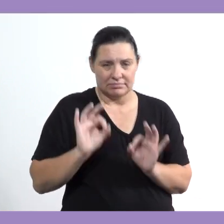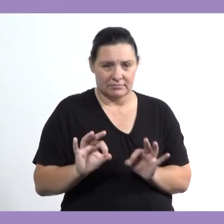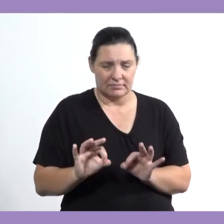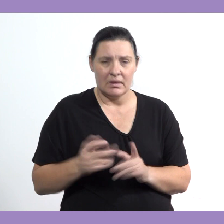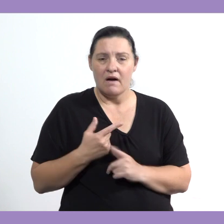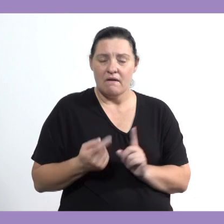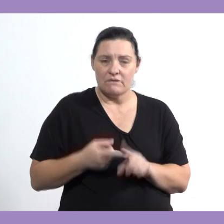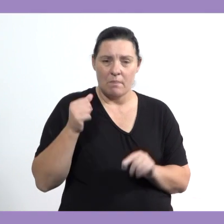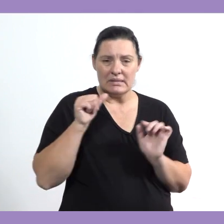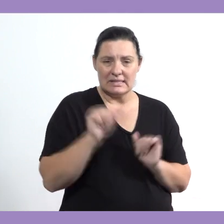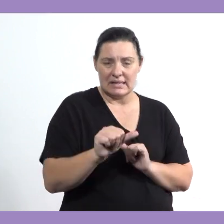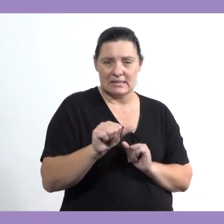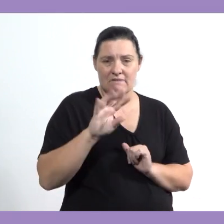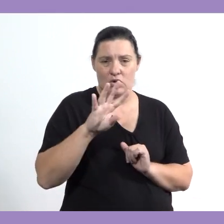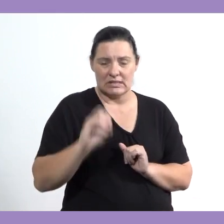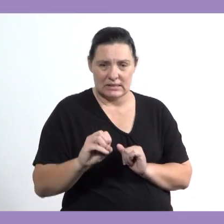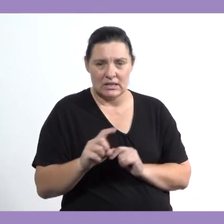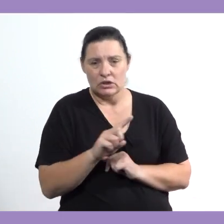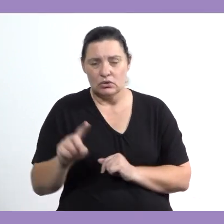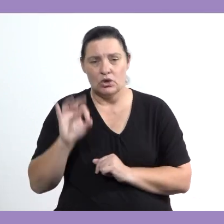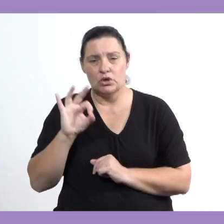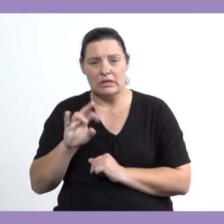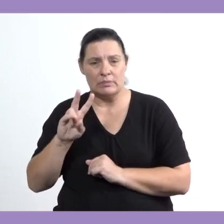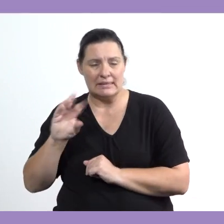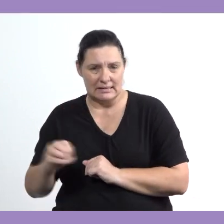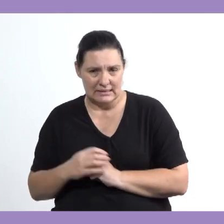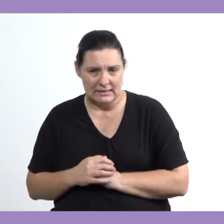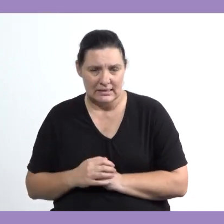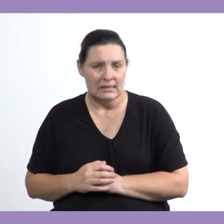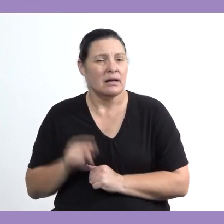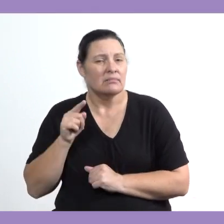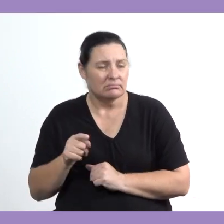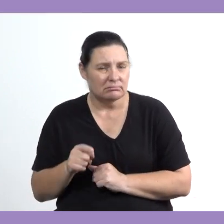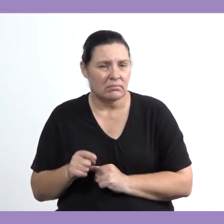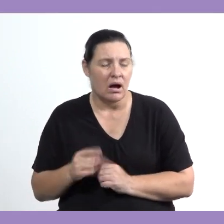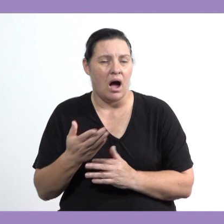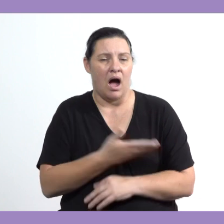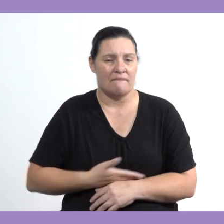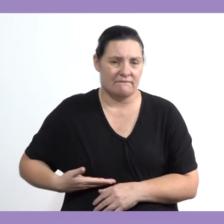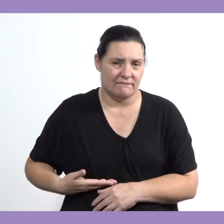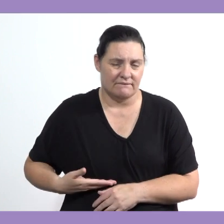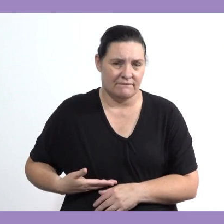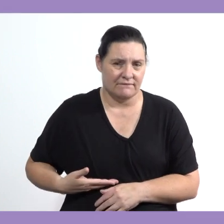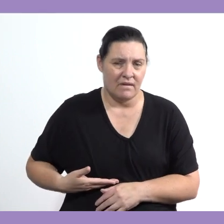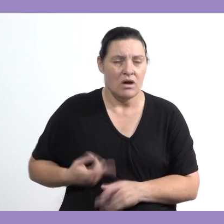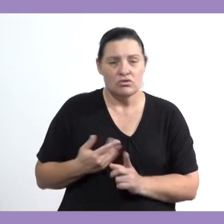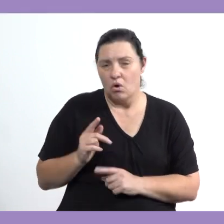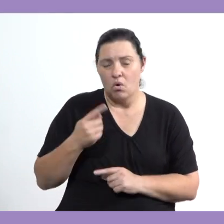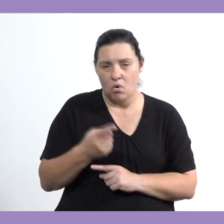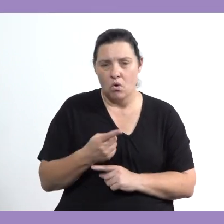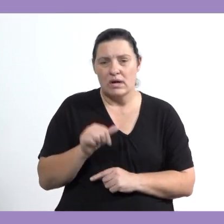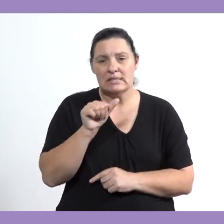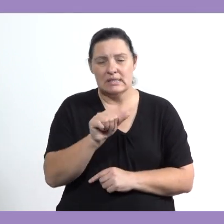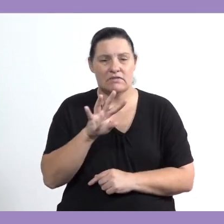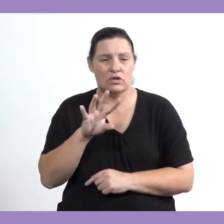can see correctly here, from 640 to 320, that is actually now half. So